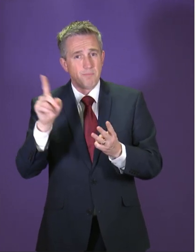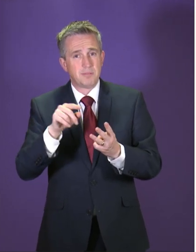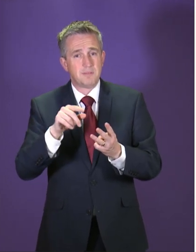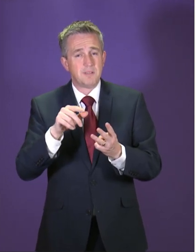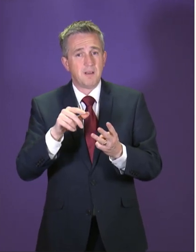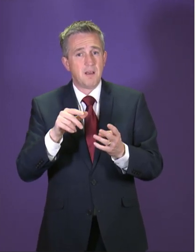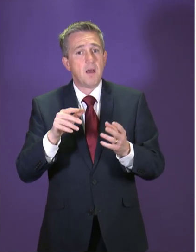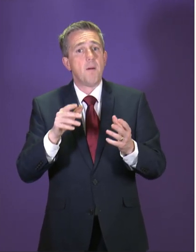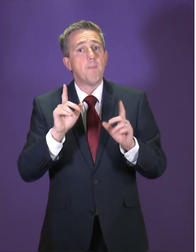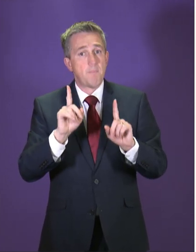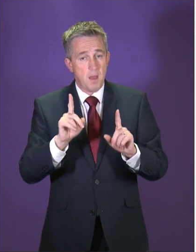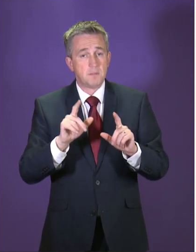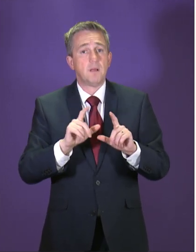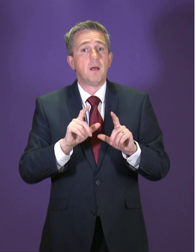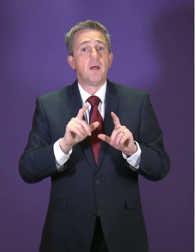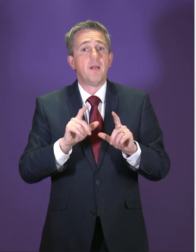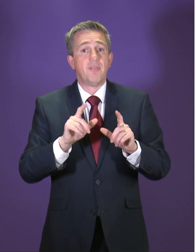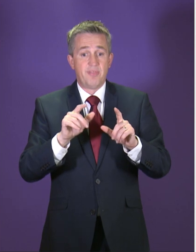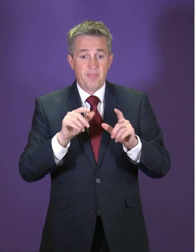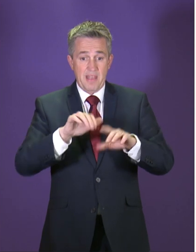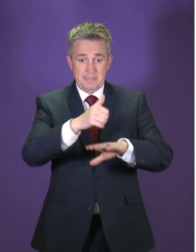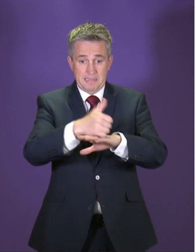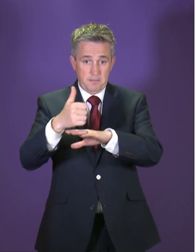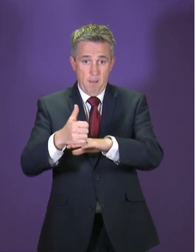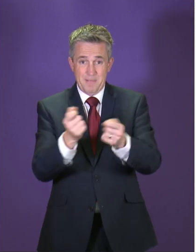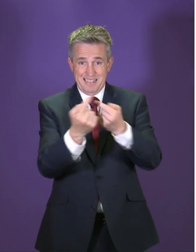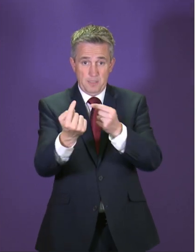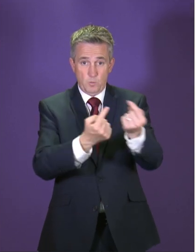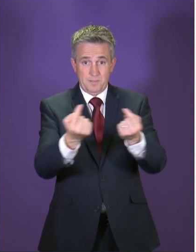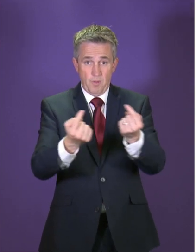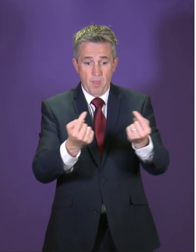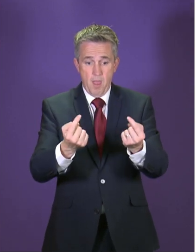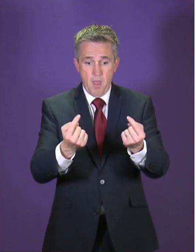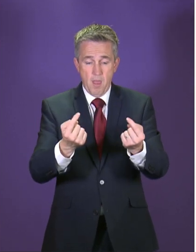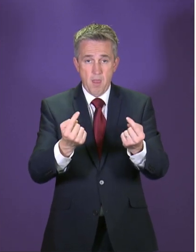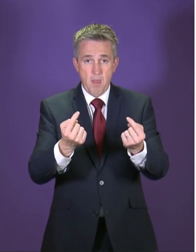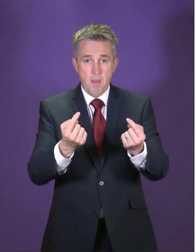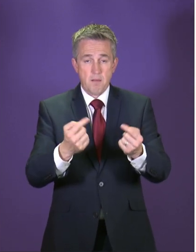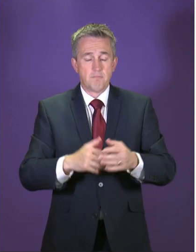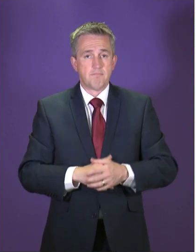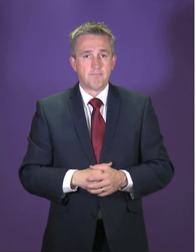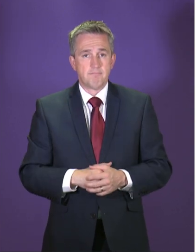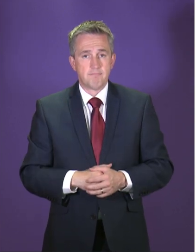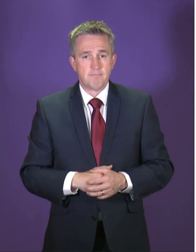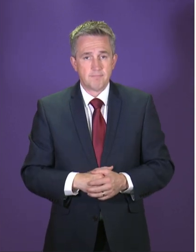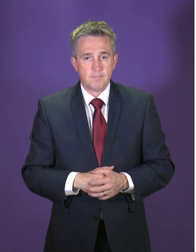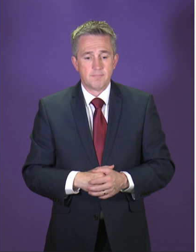now coexist in some kind of ensemble that just happened.